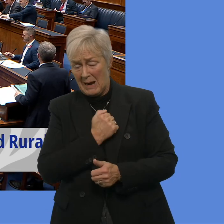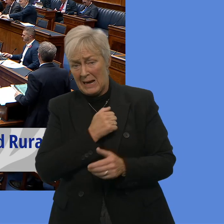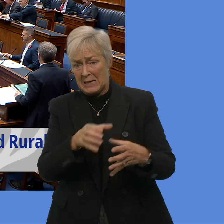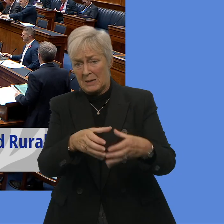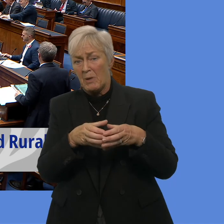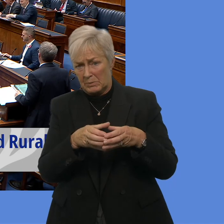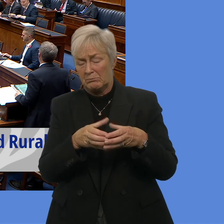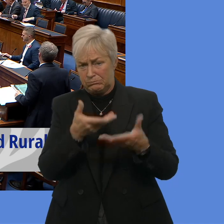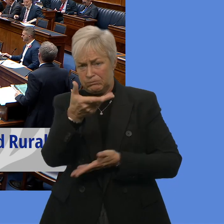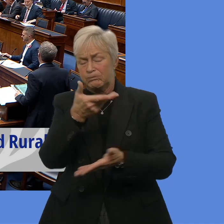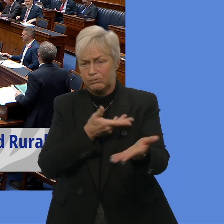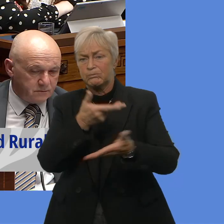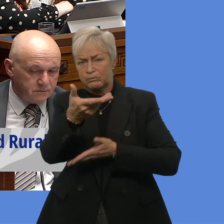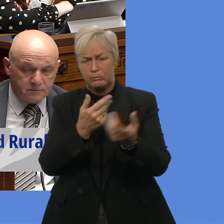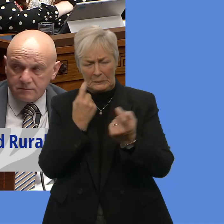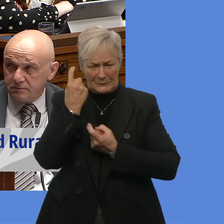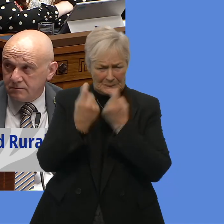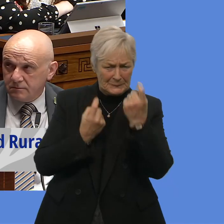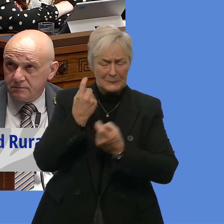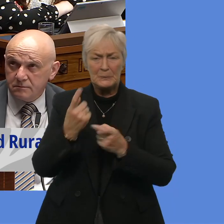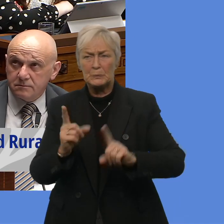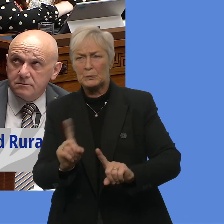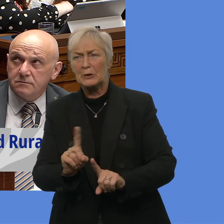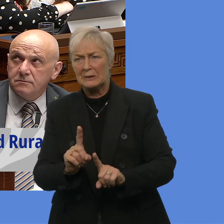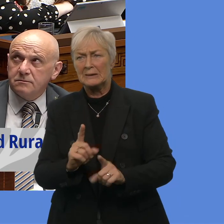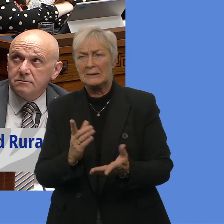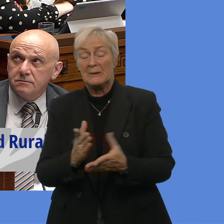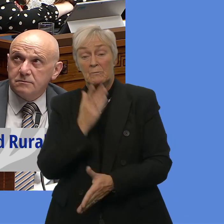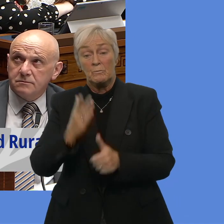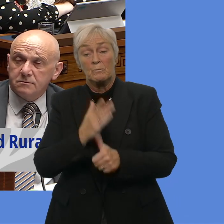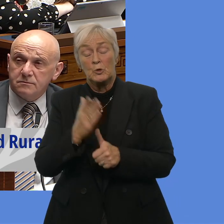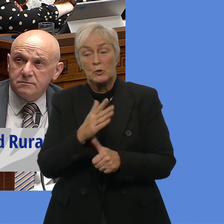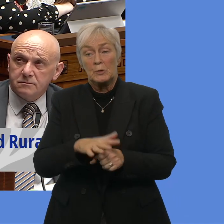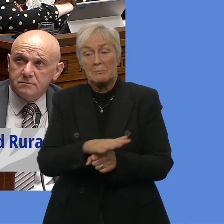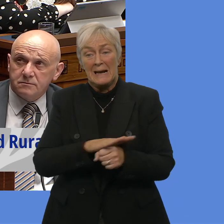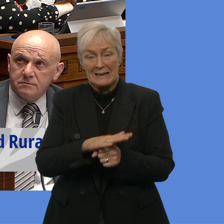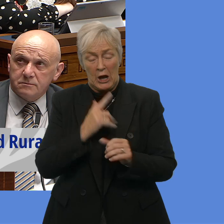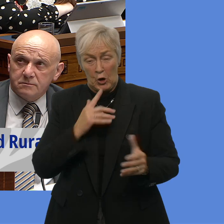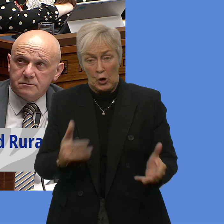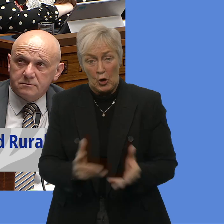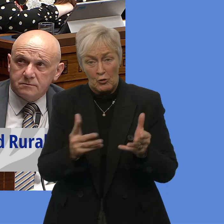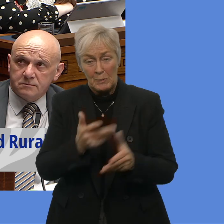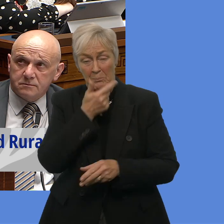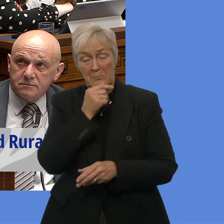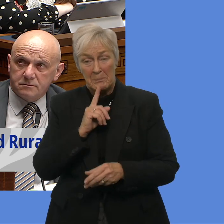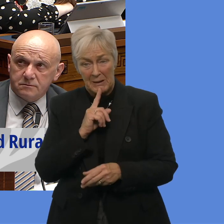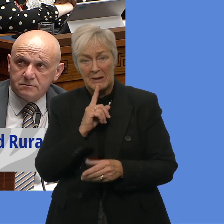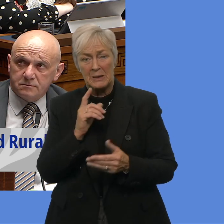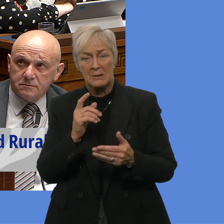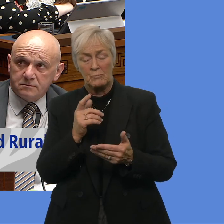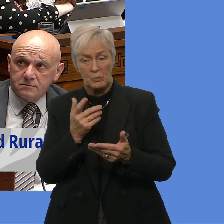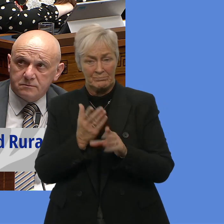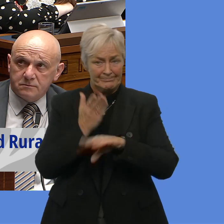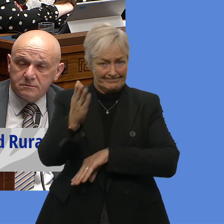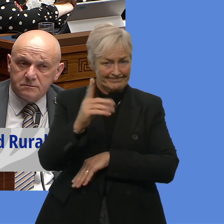received correspondence and is considering this. I would, at the first instance, encourage people to consult their